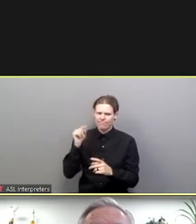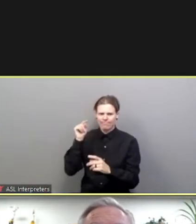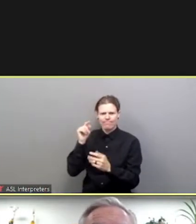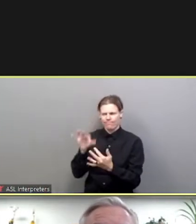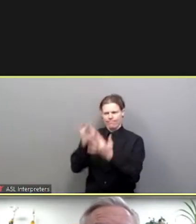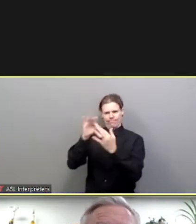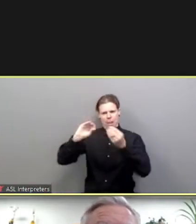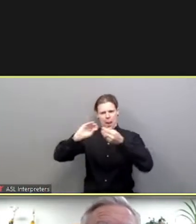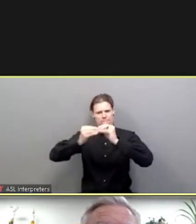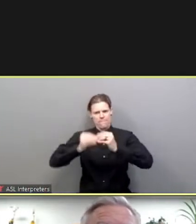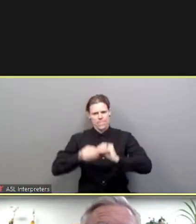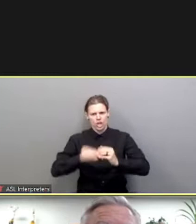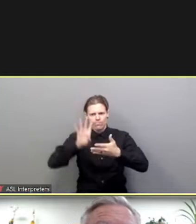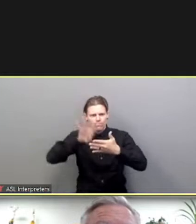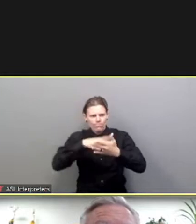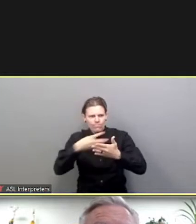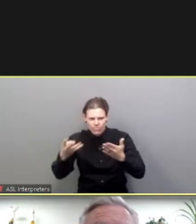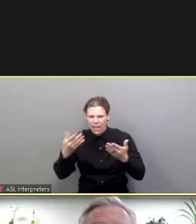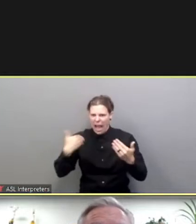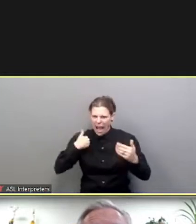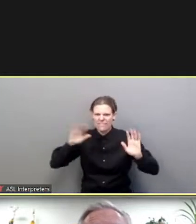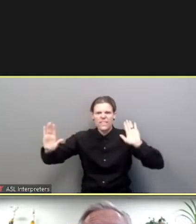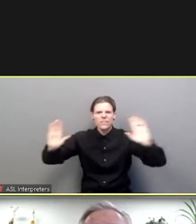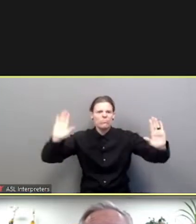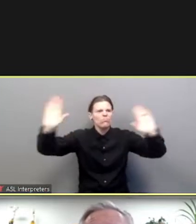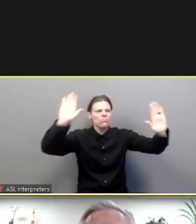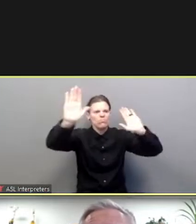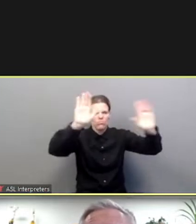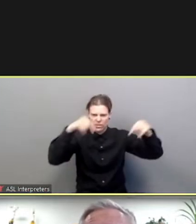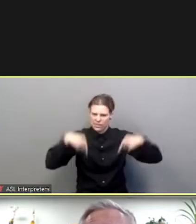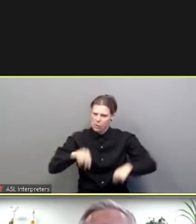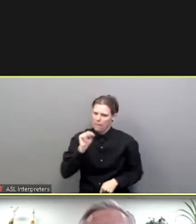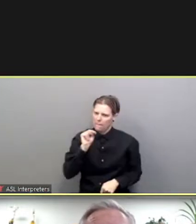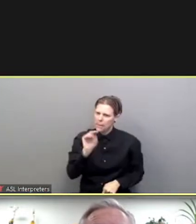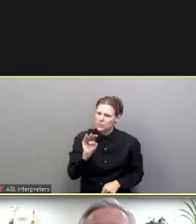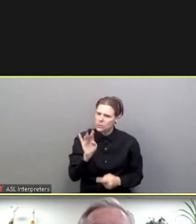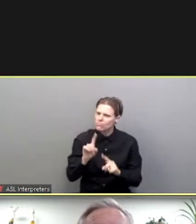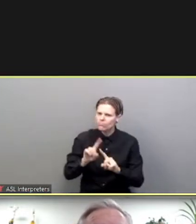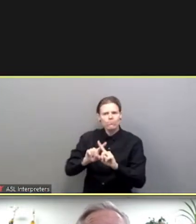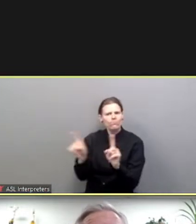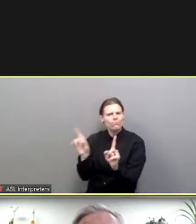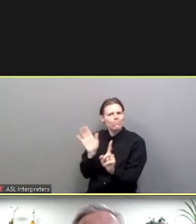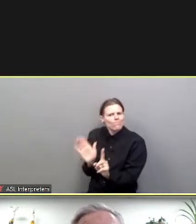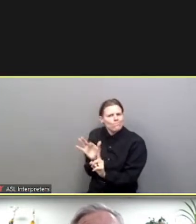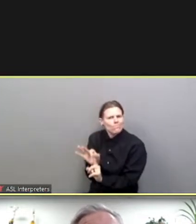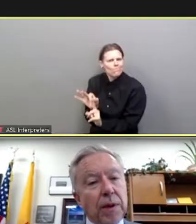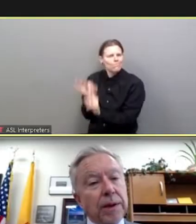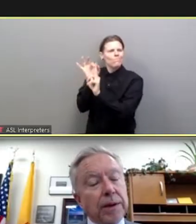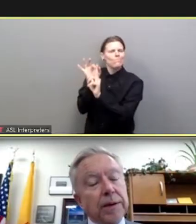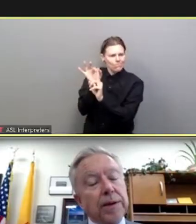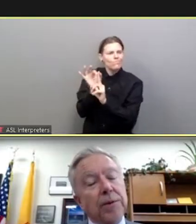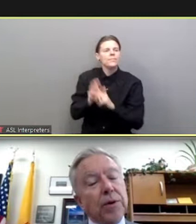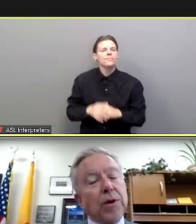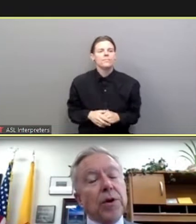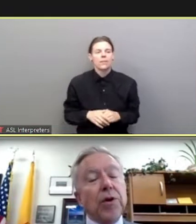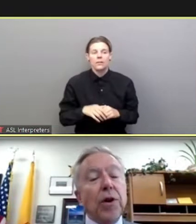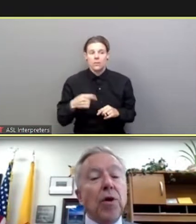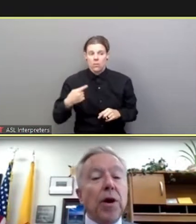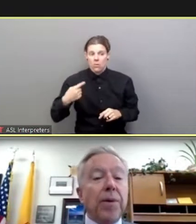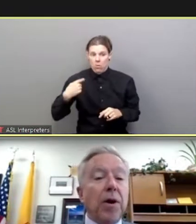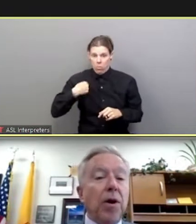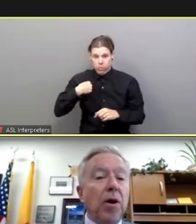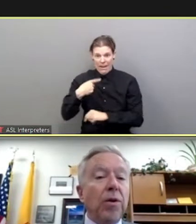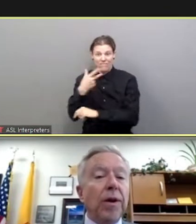what we're learning about waning immunity here in our state. So with that, we're going to go to